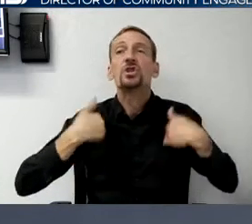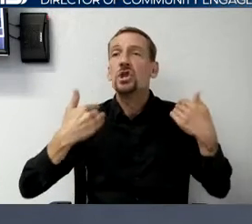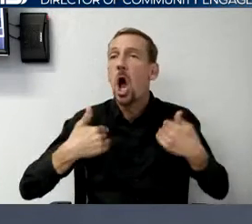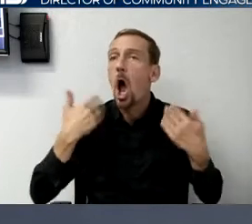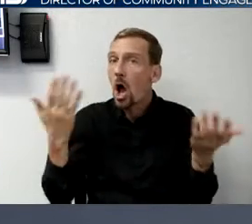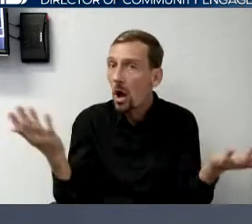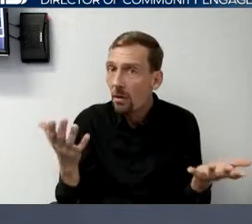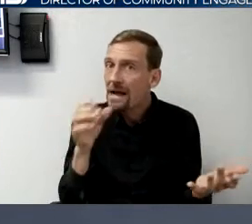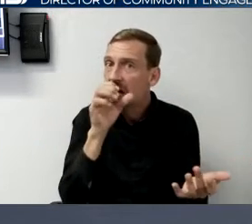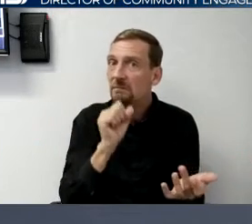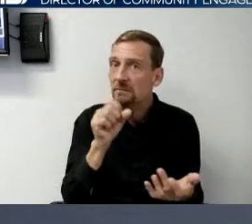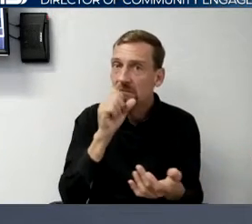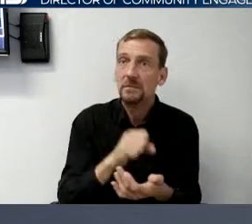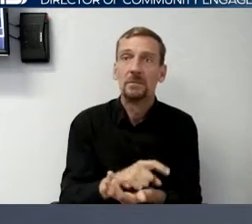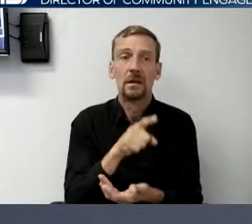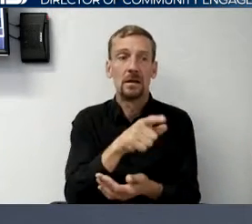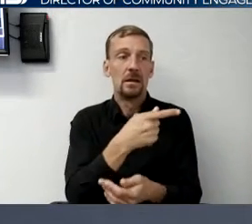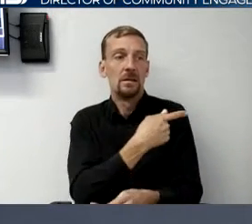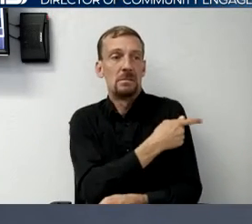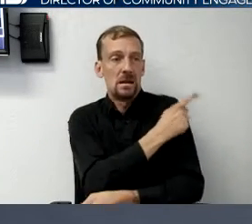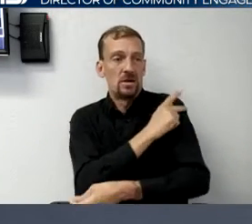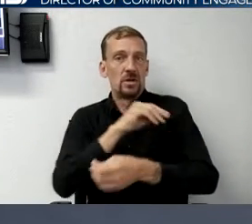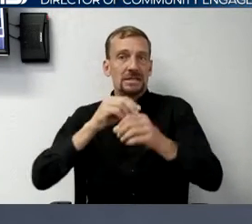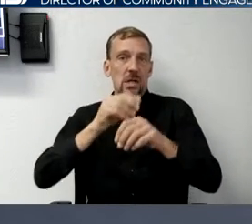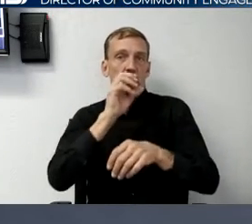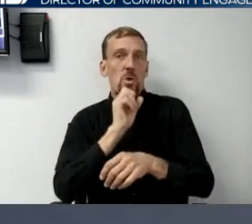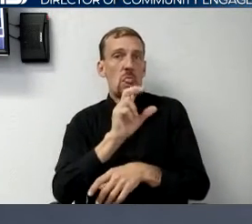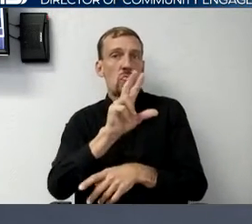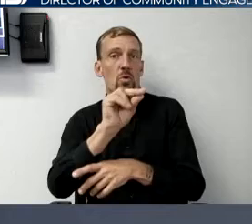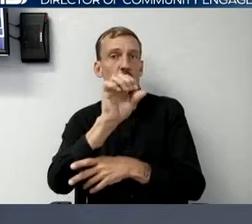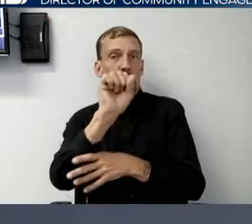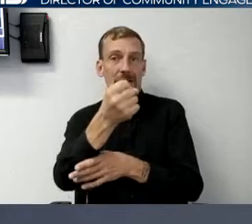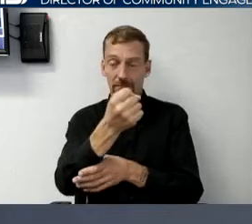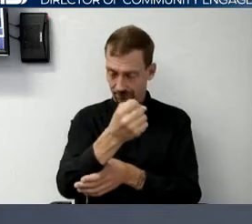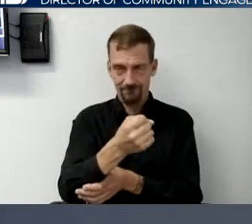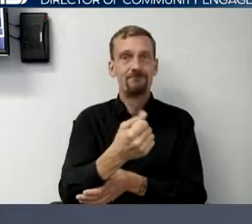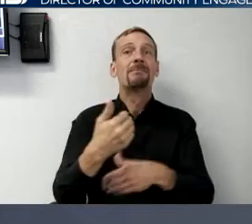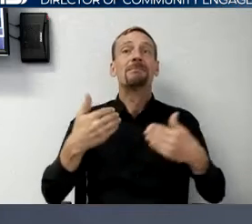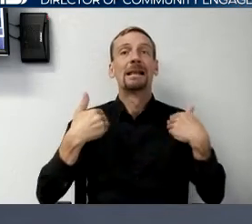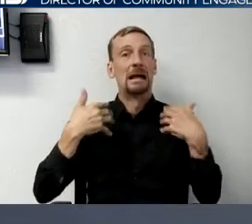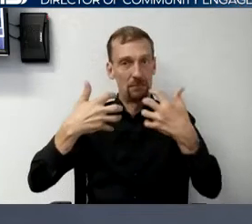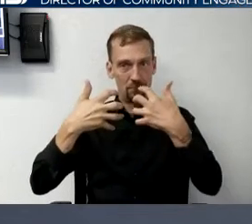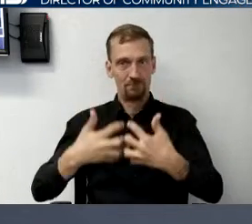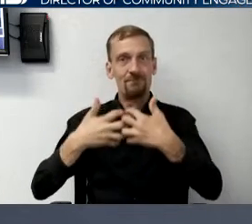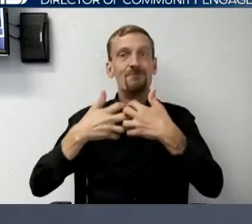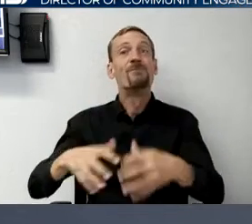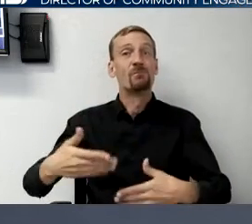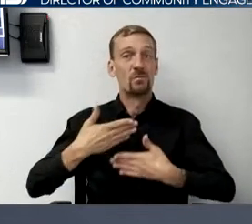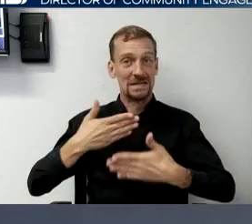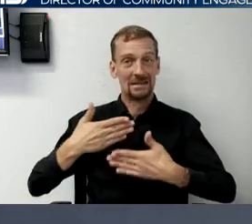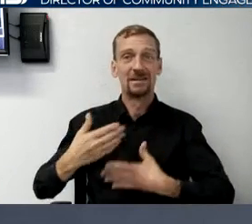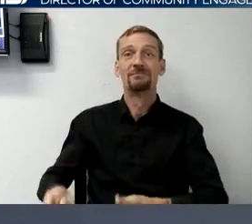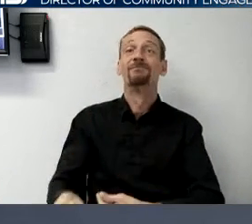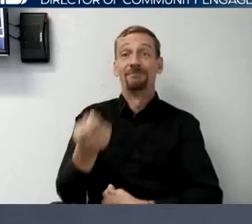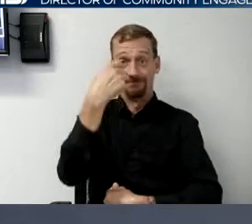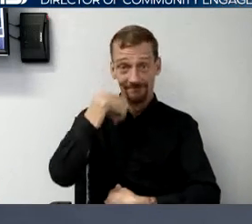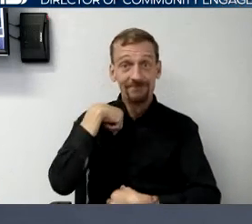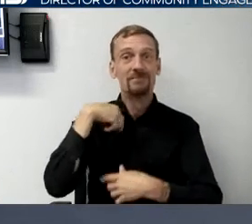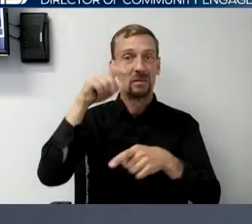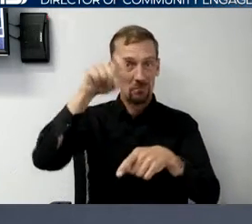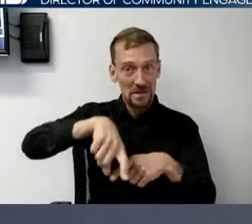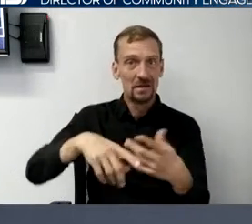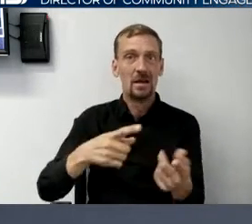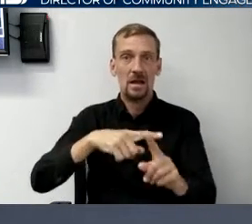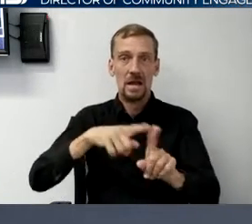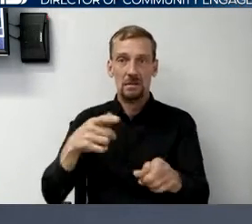were. Patients in their 30s that were being intubated. But then the last 2 years